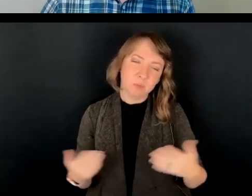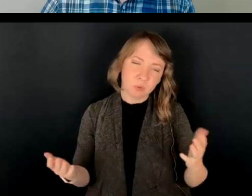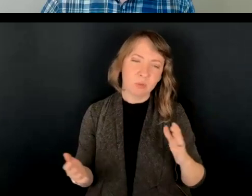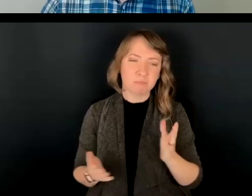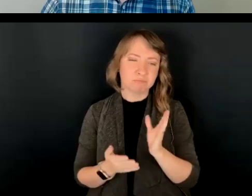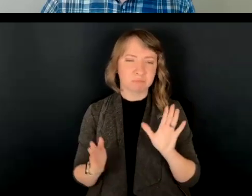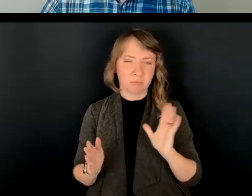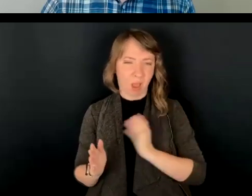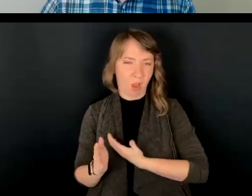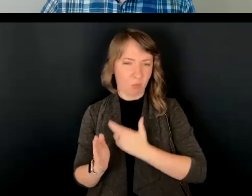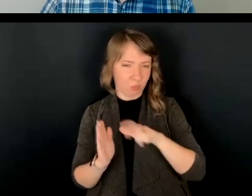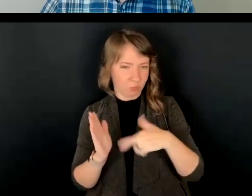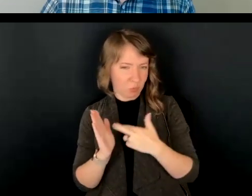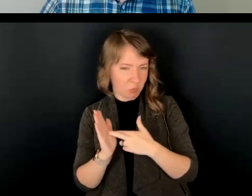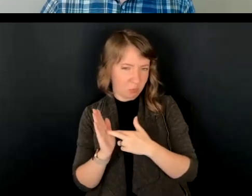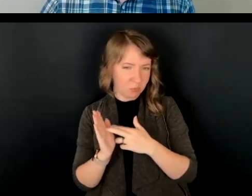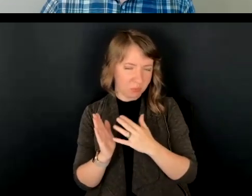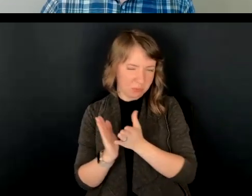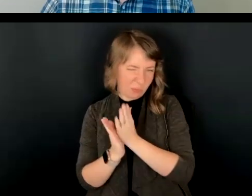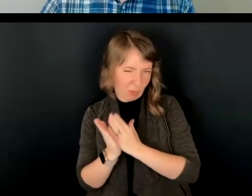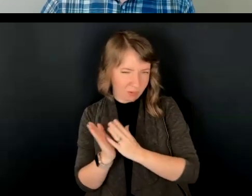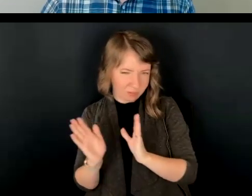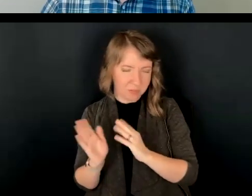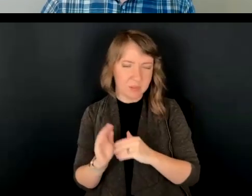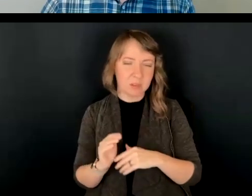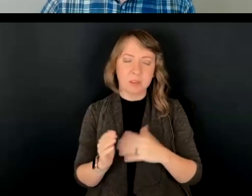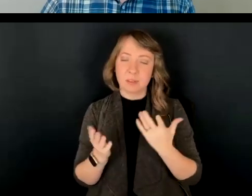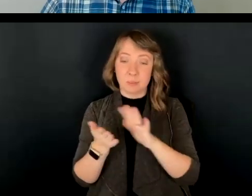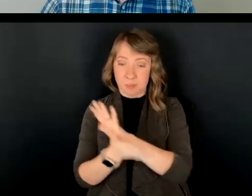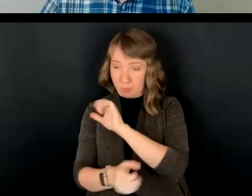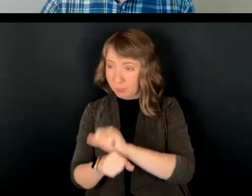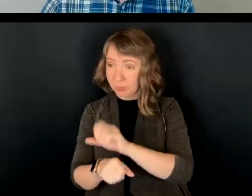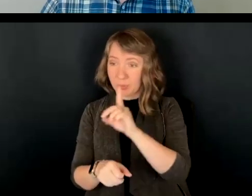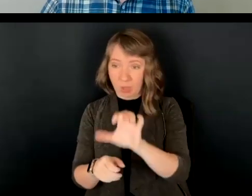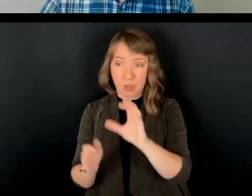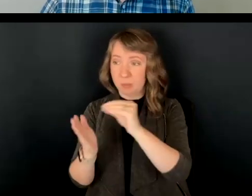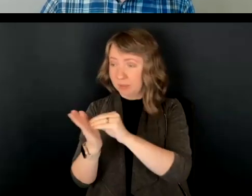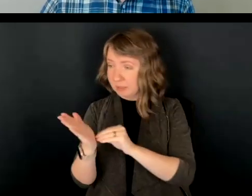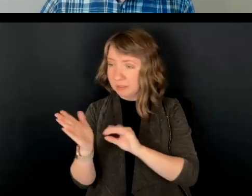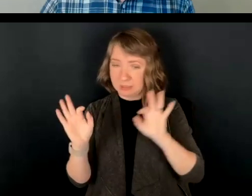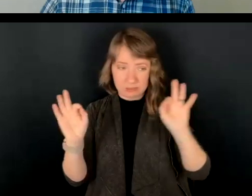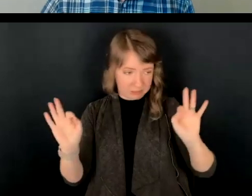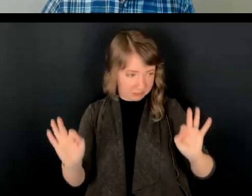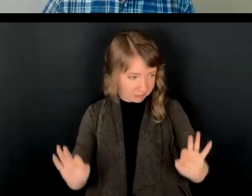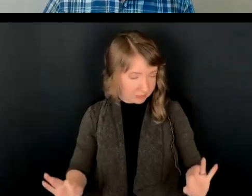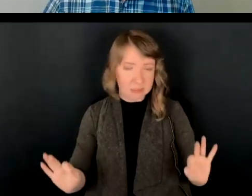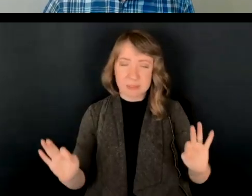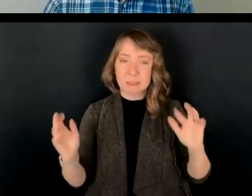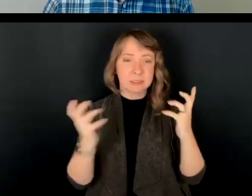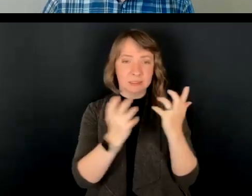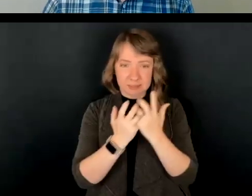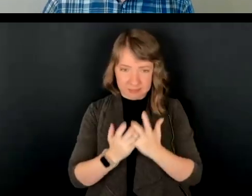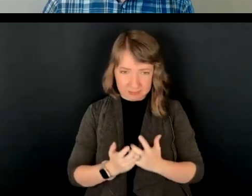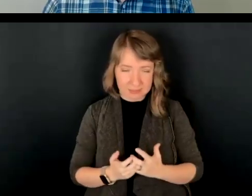is just to make sure that all the documents are lined up and everything's working copacetically, and